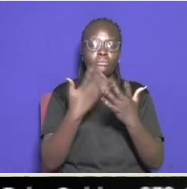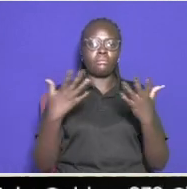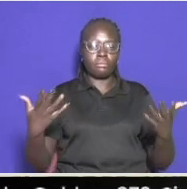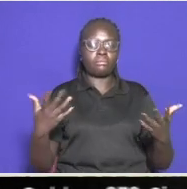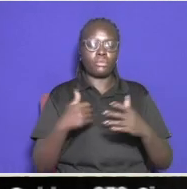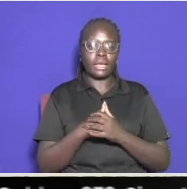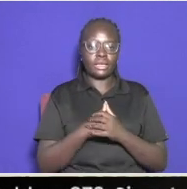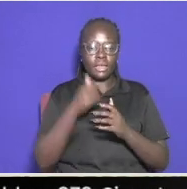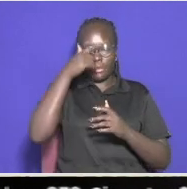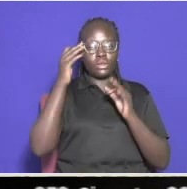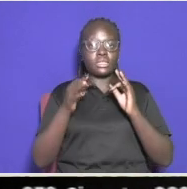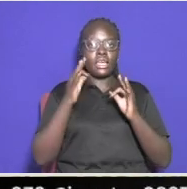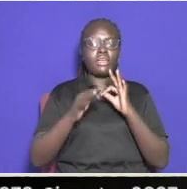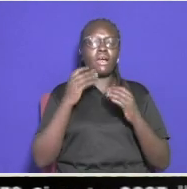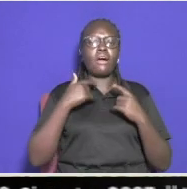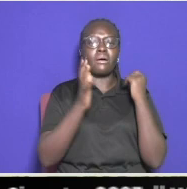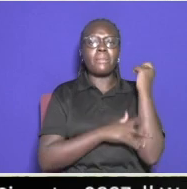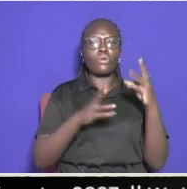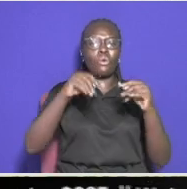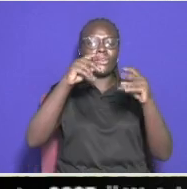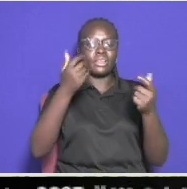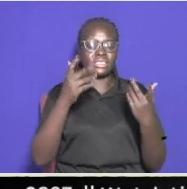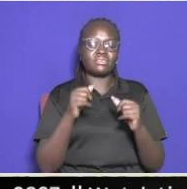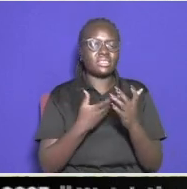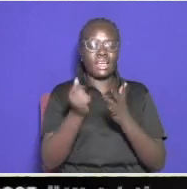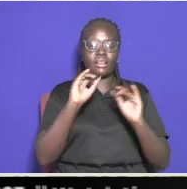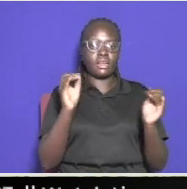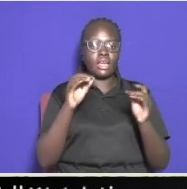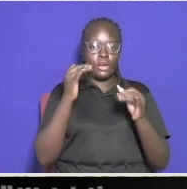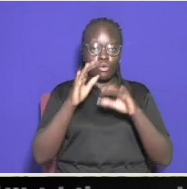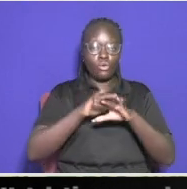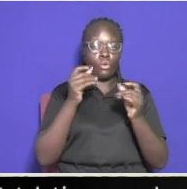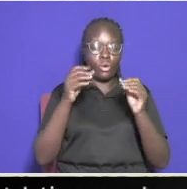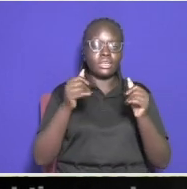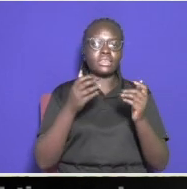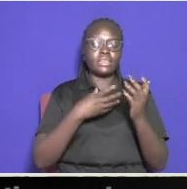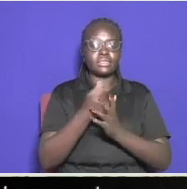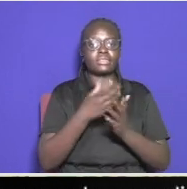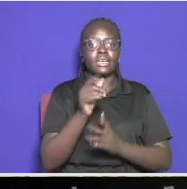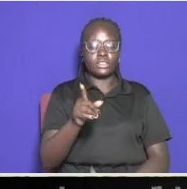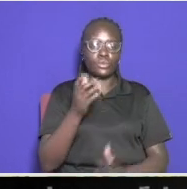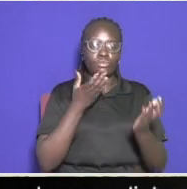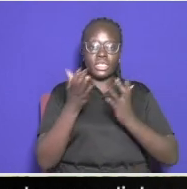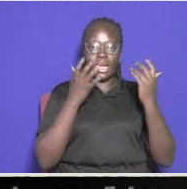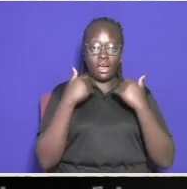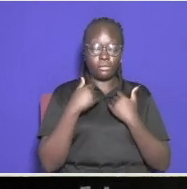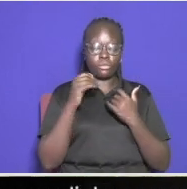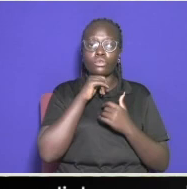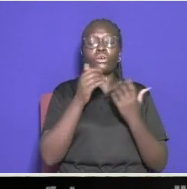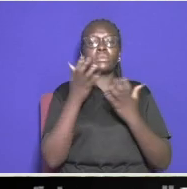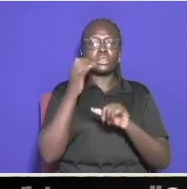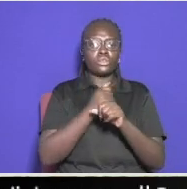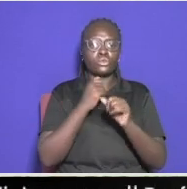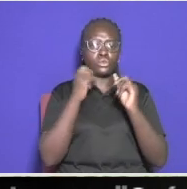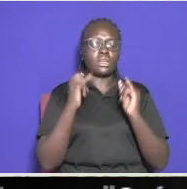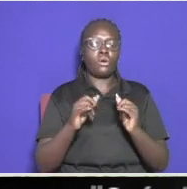the product is what sells you. We always say in this business, the business that you have is not the business you're doing now. I've baked for